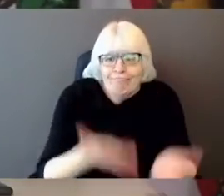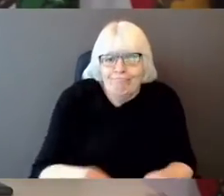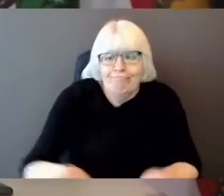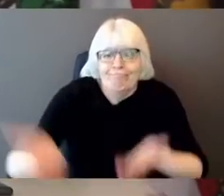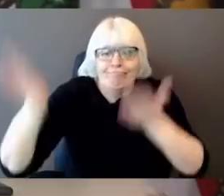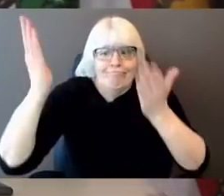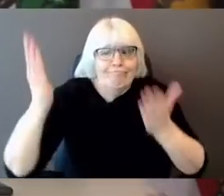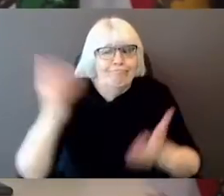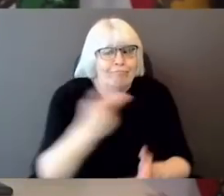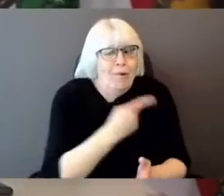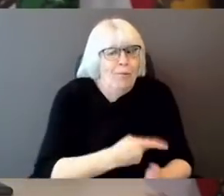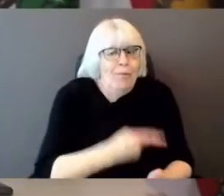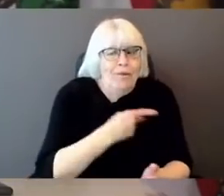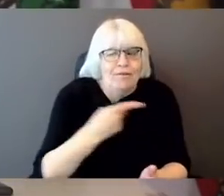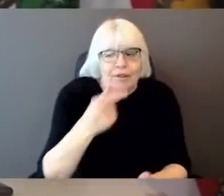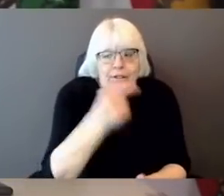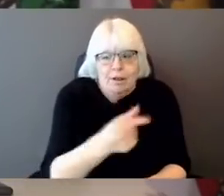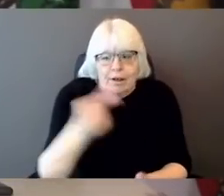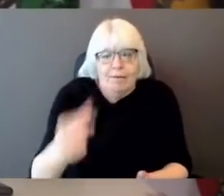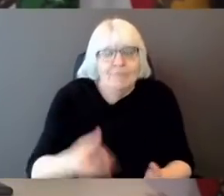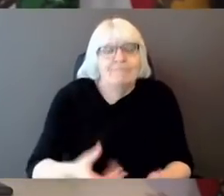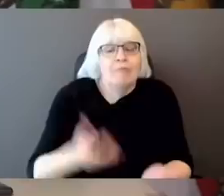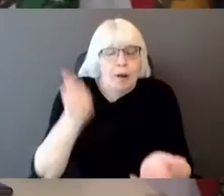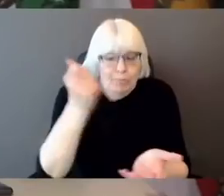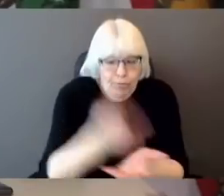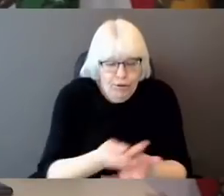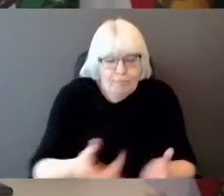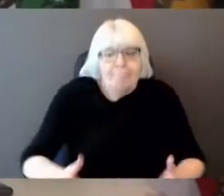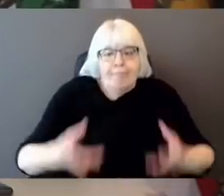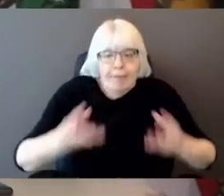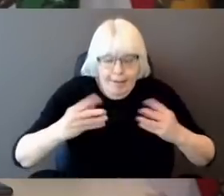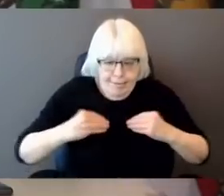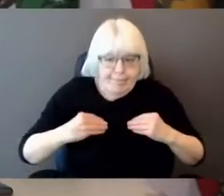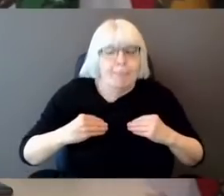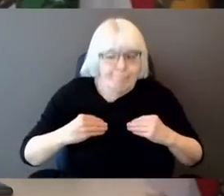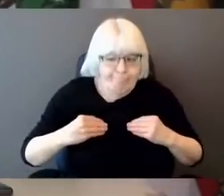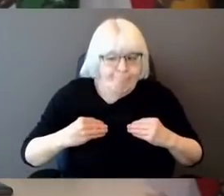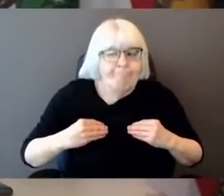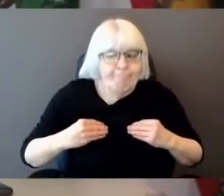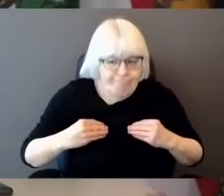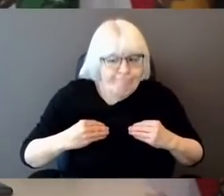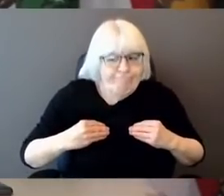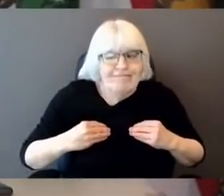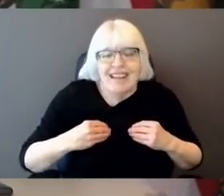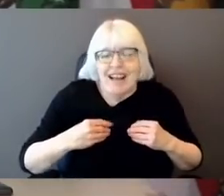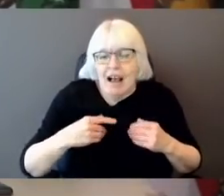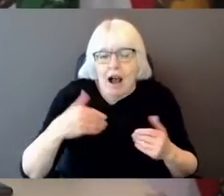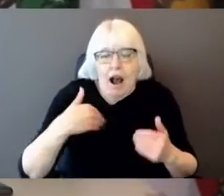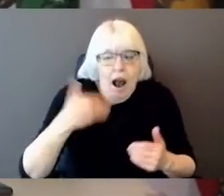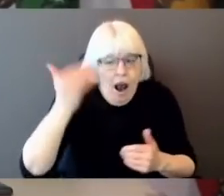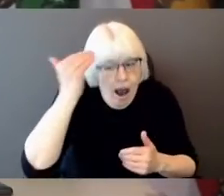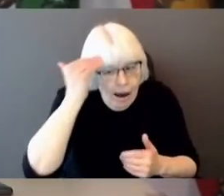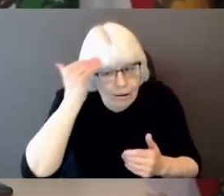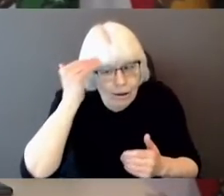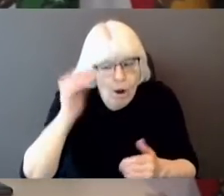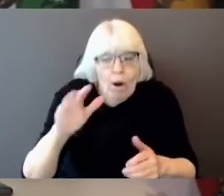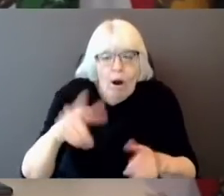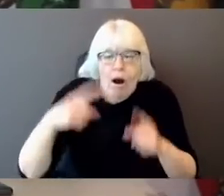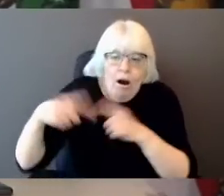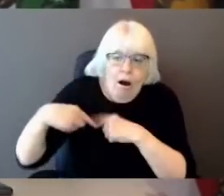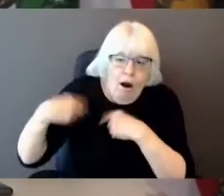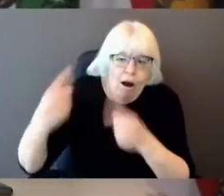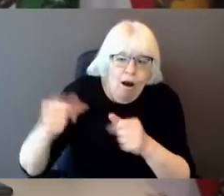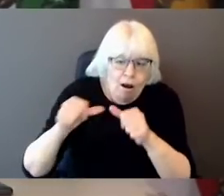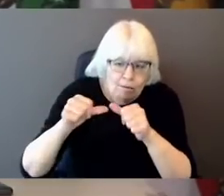again, that I know this has been a grind for everyone, 23 months of it and counting. We've talked